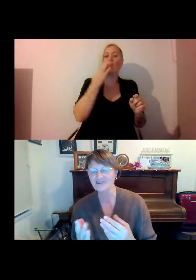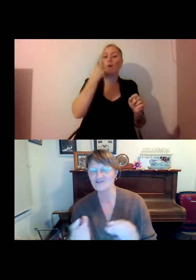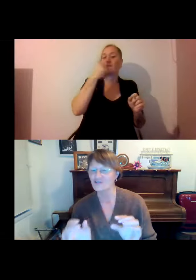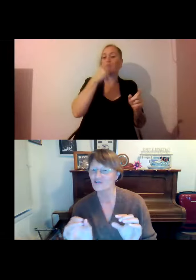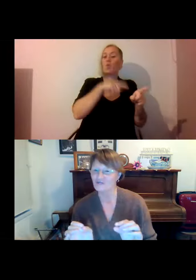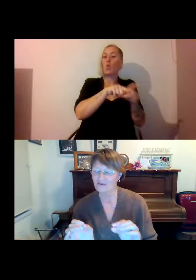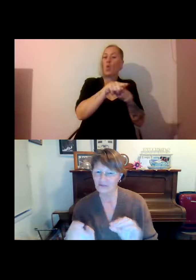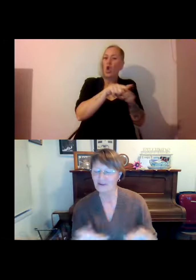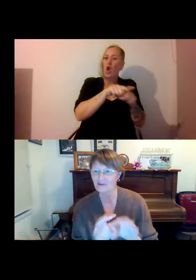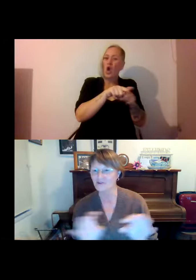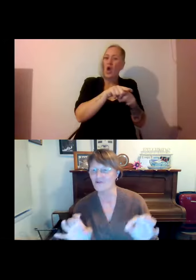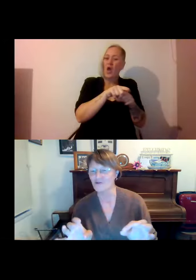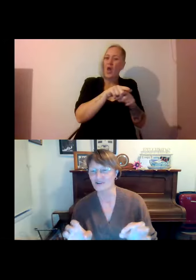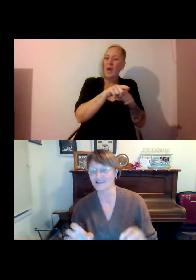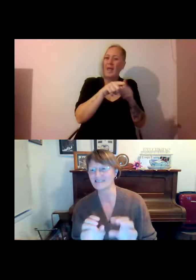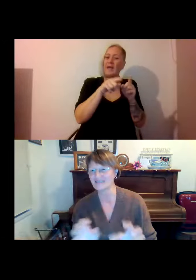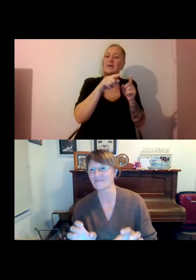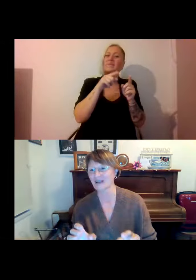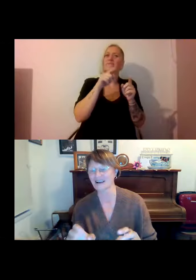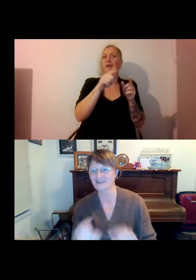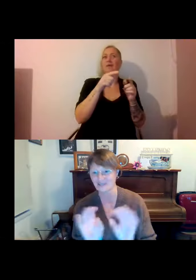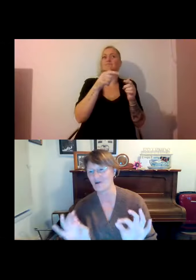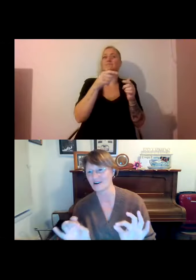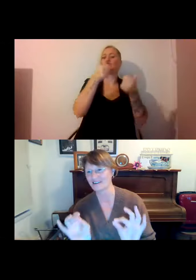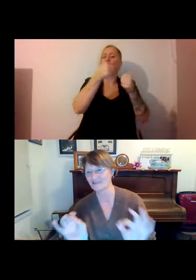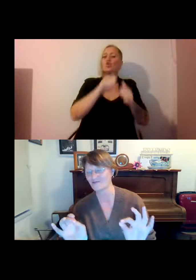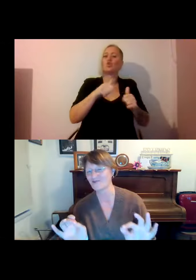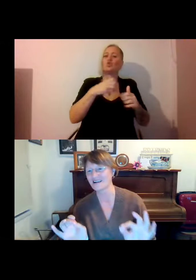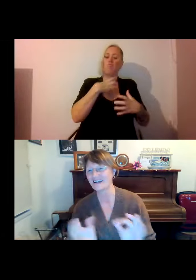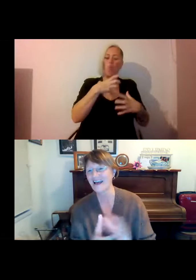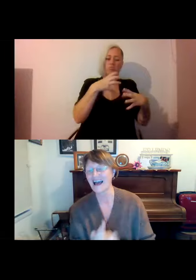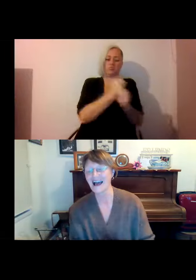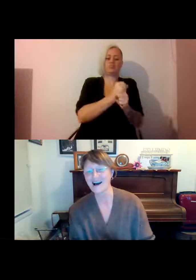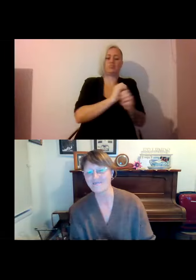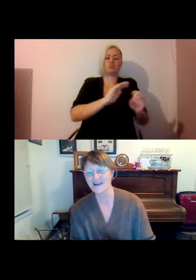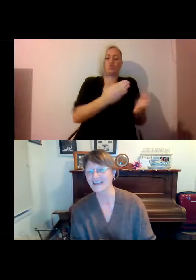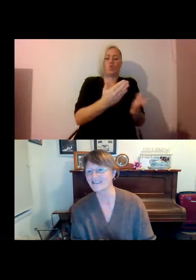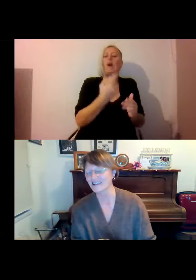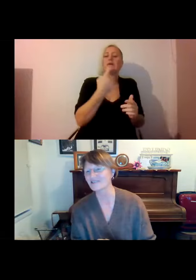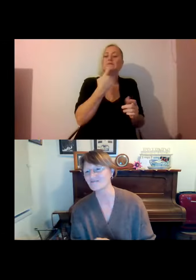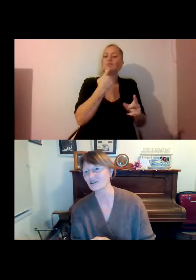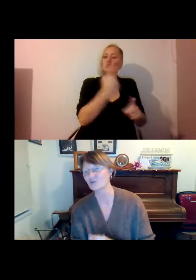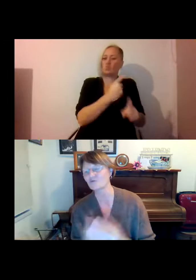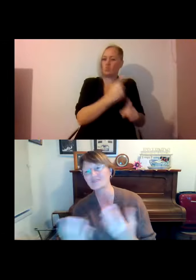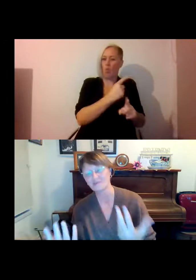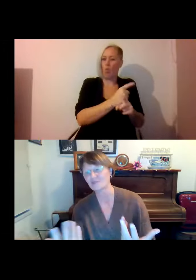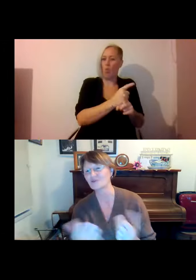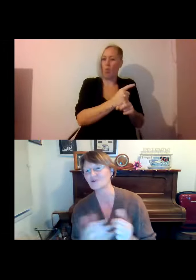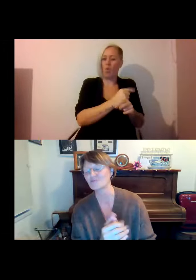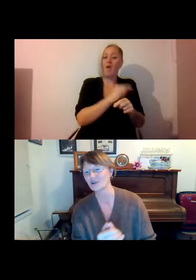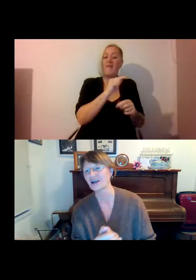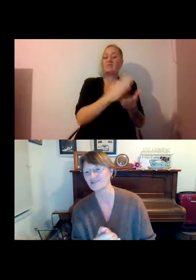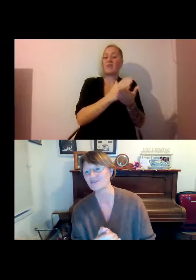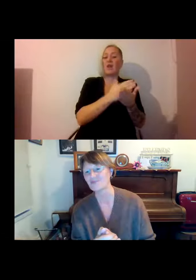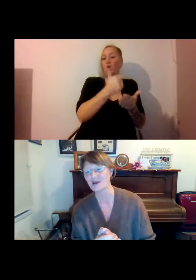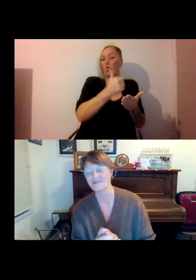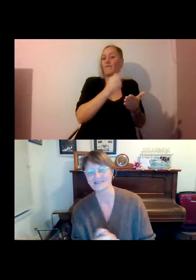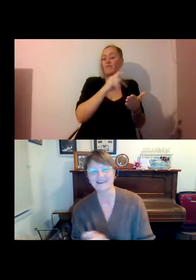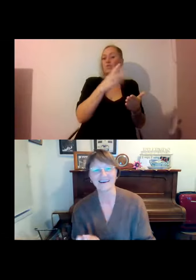they tend to use much shorter, simpler, slower talking. And that's actually really good for somebody with a